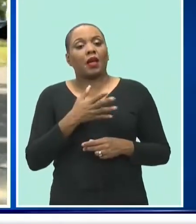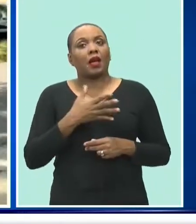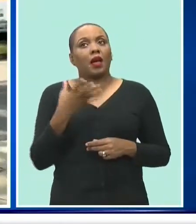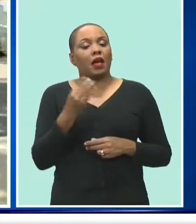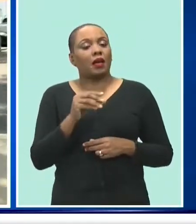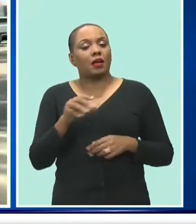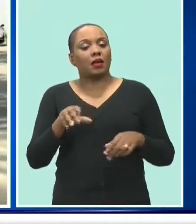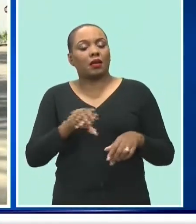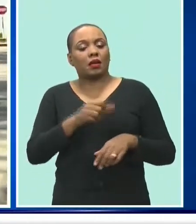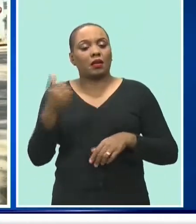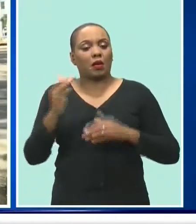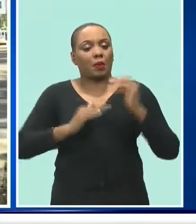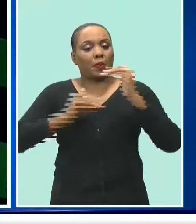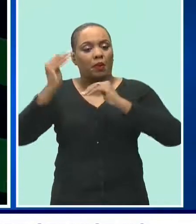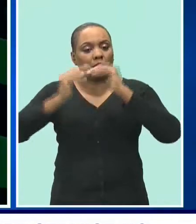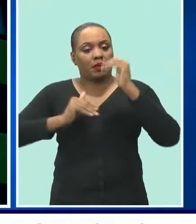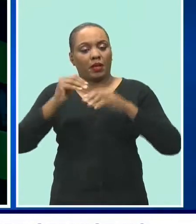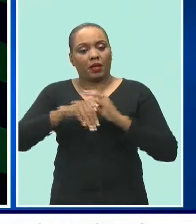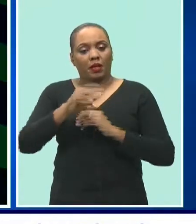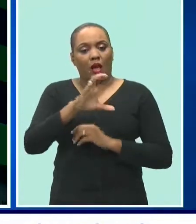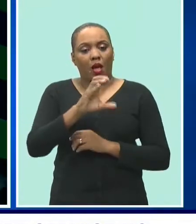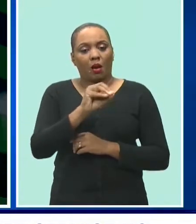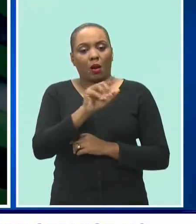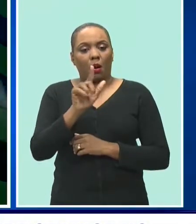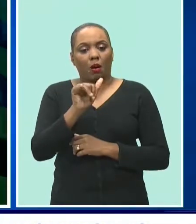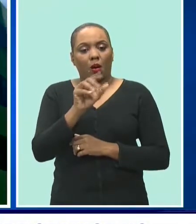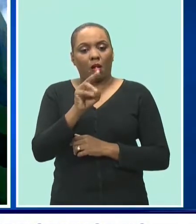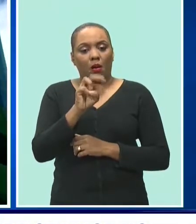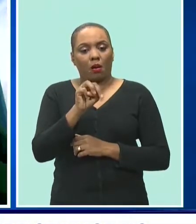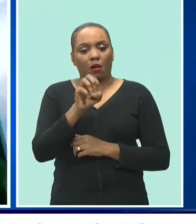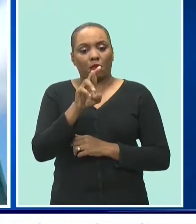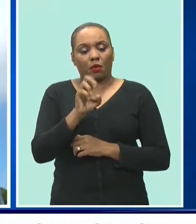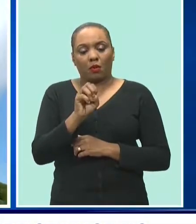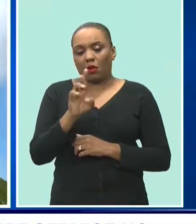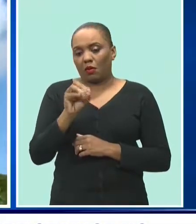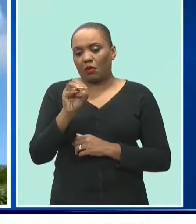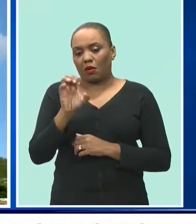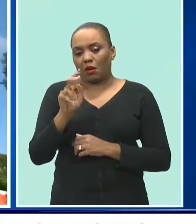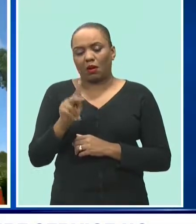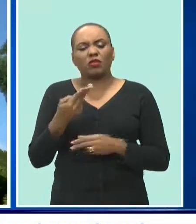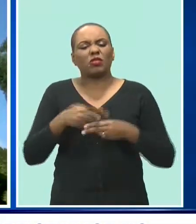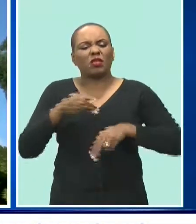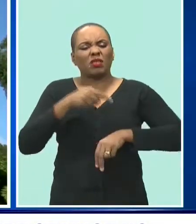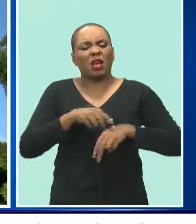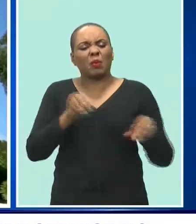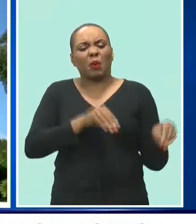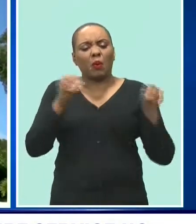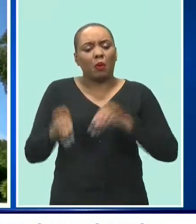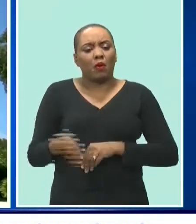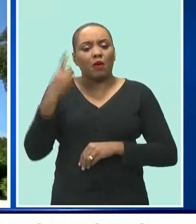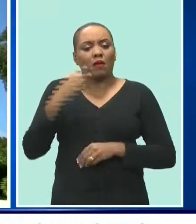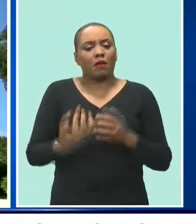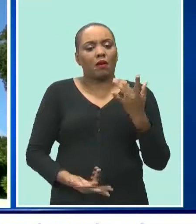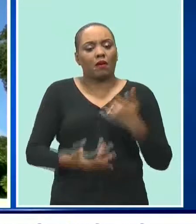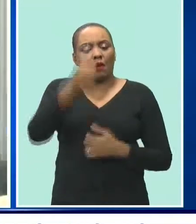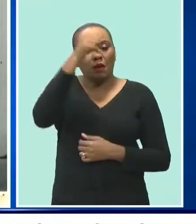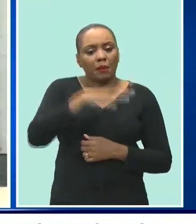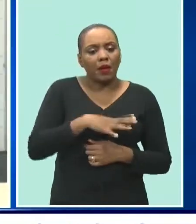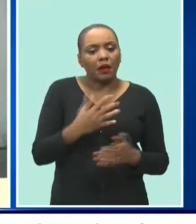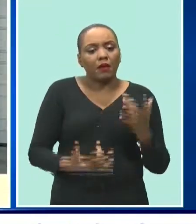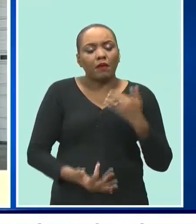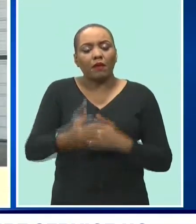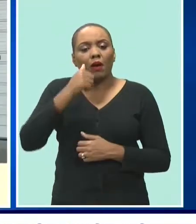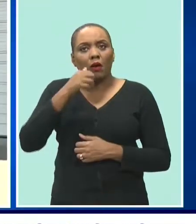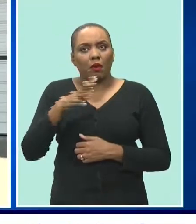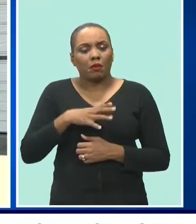building at Colombo Rock have been identified as the possible temporary locations for some of the officers and operations of the Probin Street